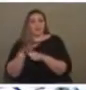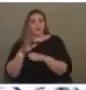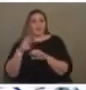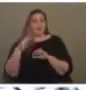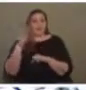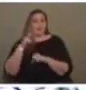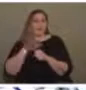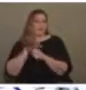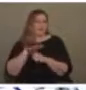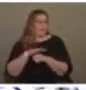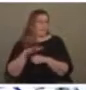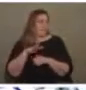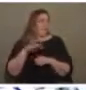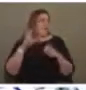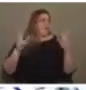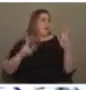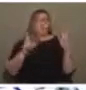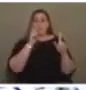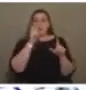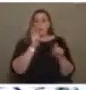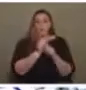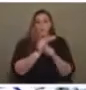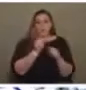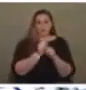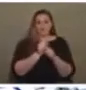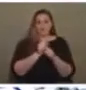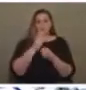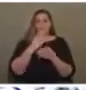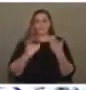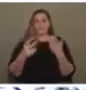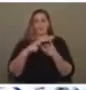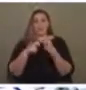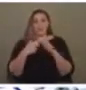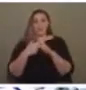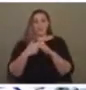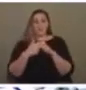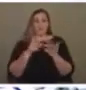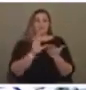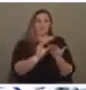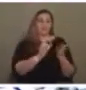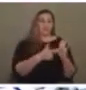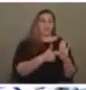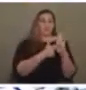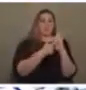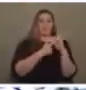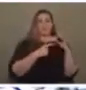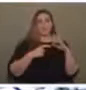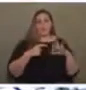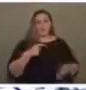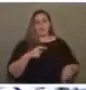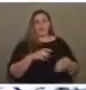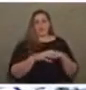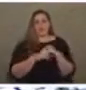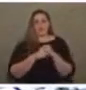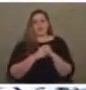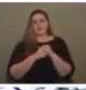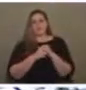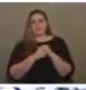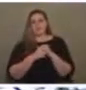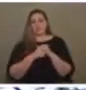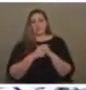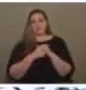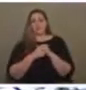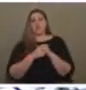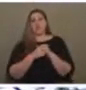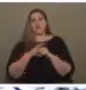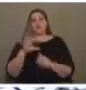Rico, therefore people are not working. But part of the problem is the wages are being depressed by mandatory benefits. In addition,